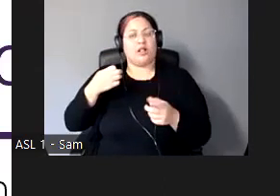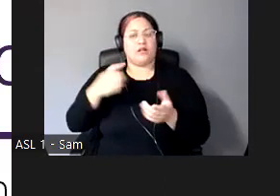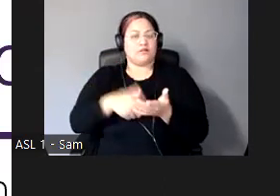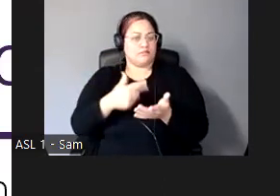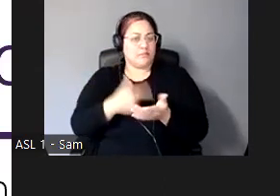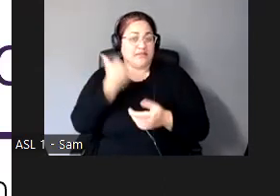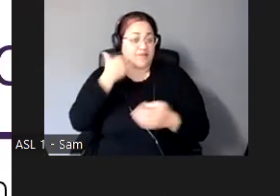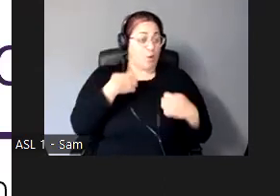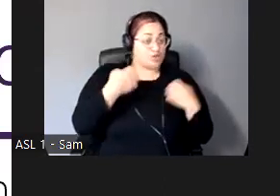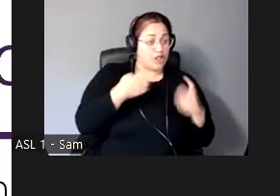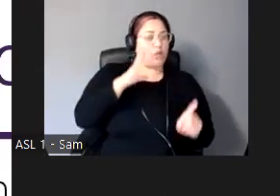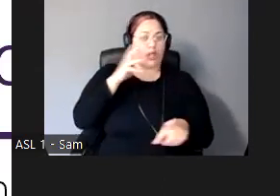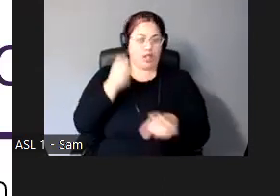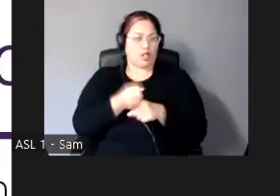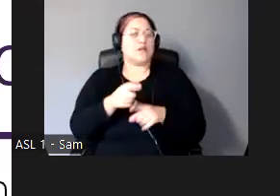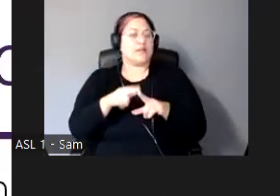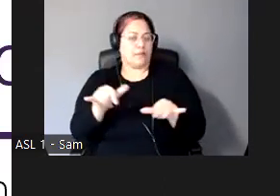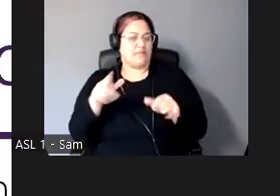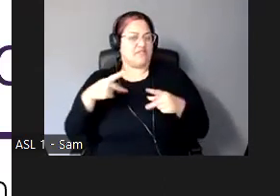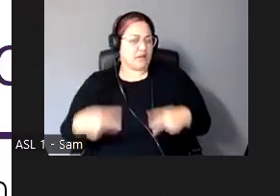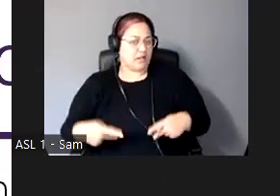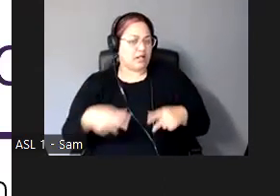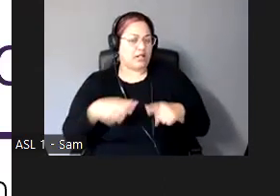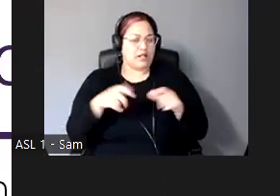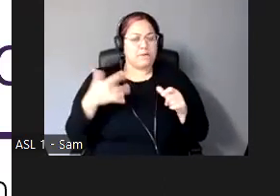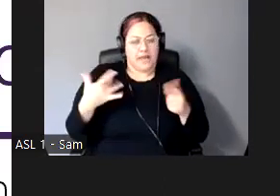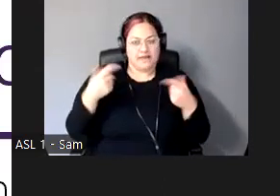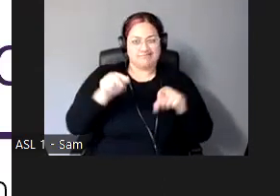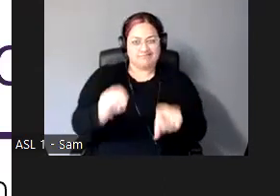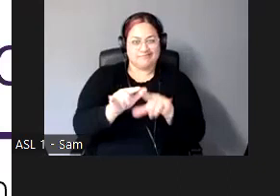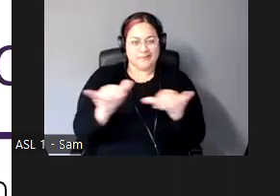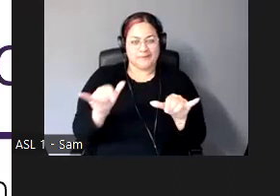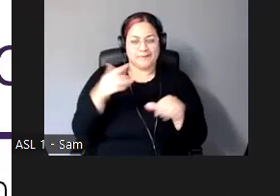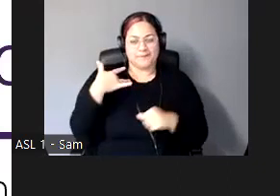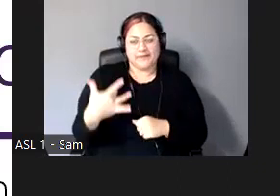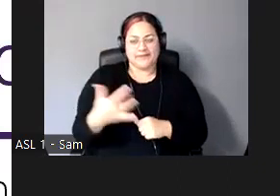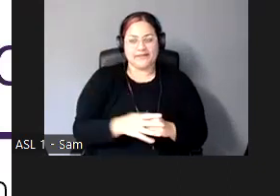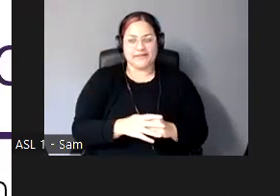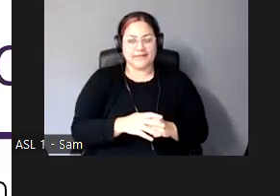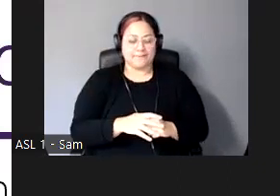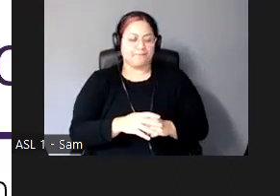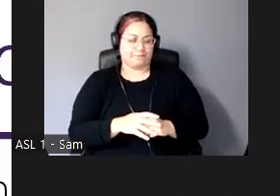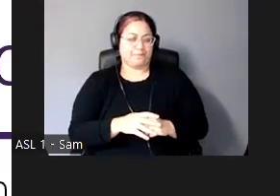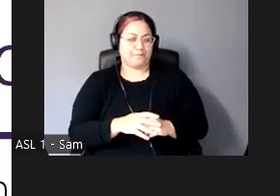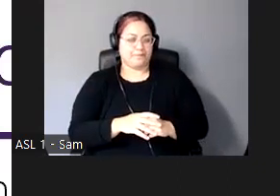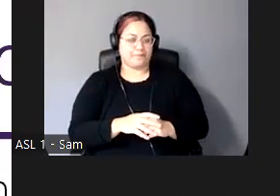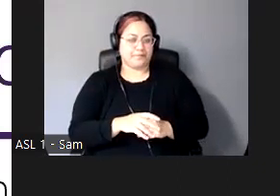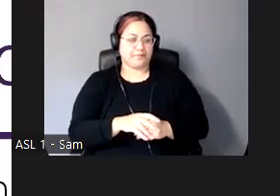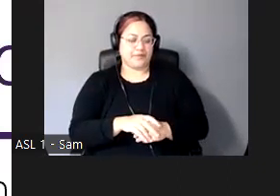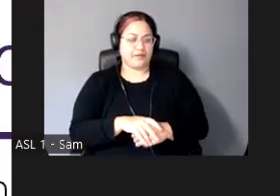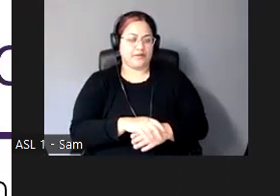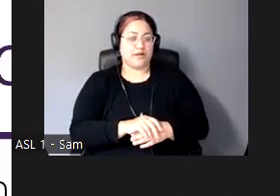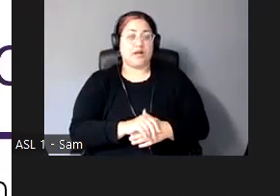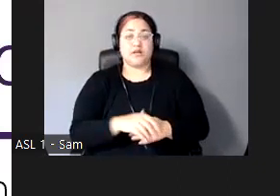And for those who are causing those abusive behaviors, we usually find that it's family members. So that could